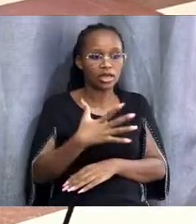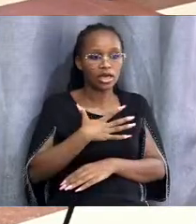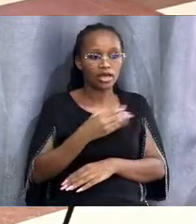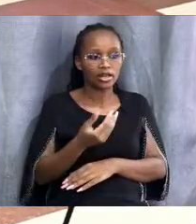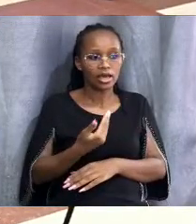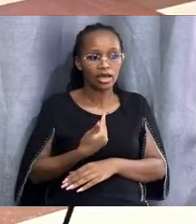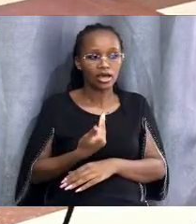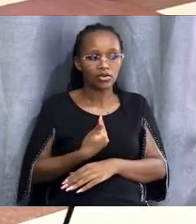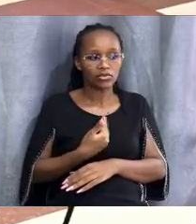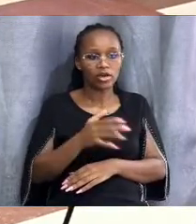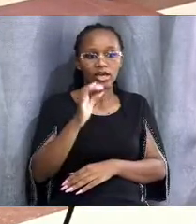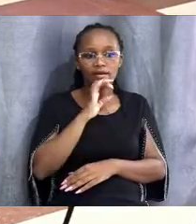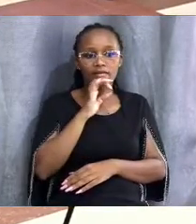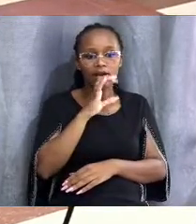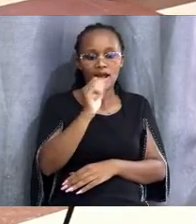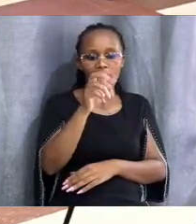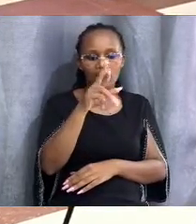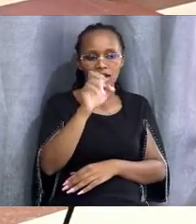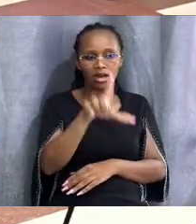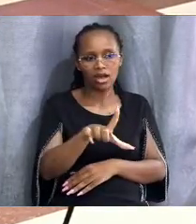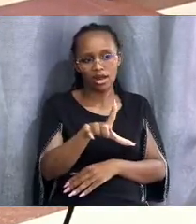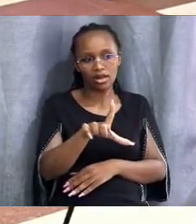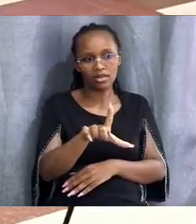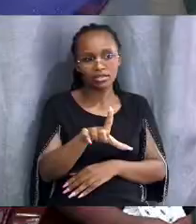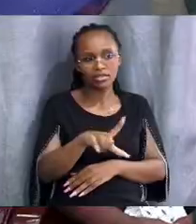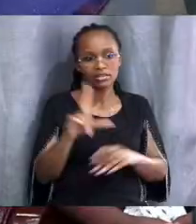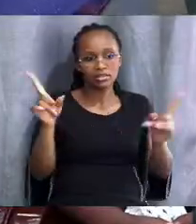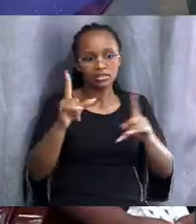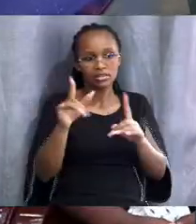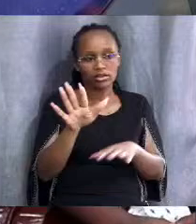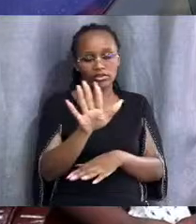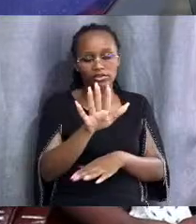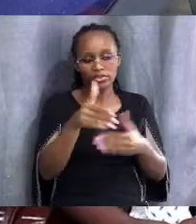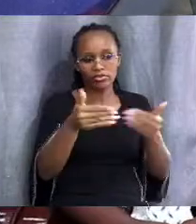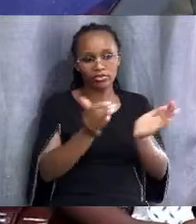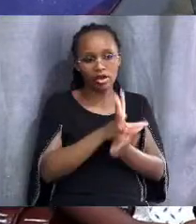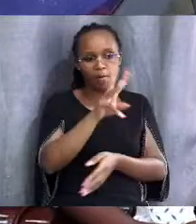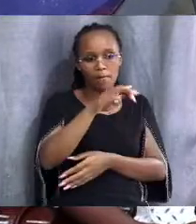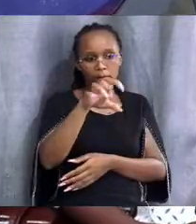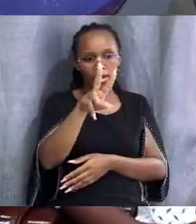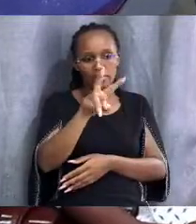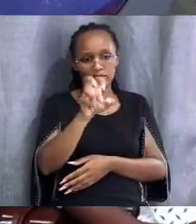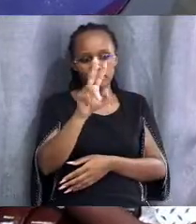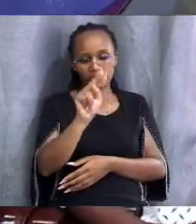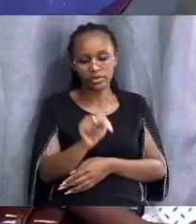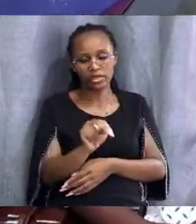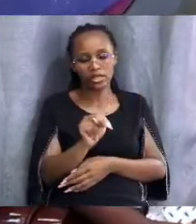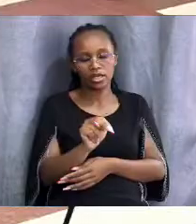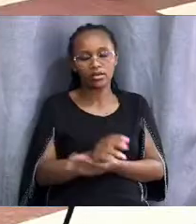have Elder Carl Onyamu, shepherds the family of Melvin Njoroge.